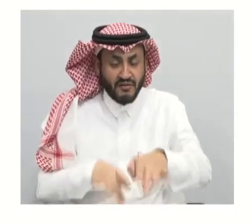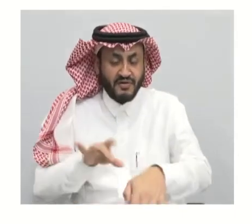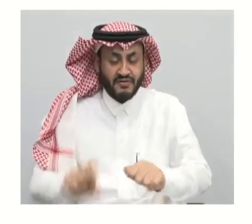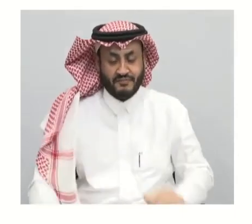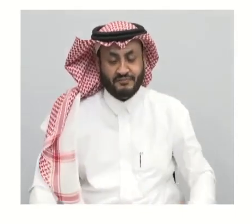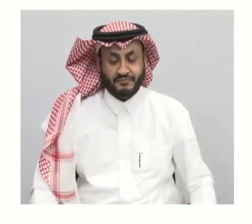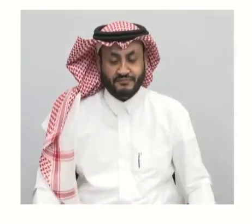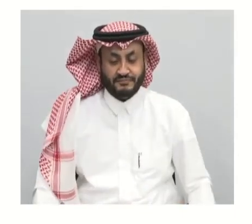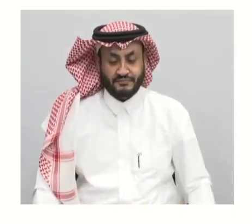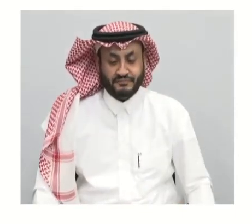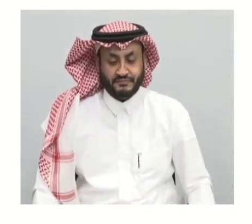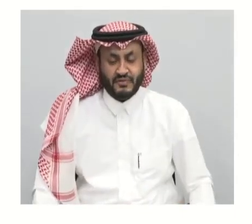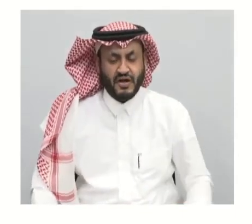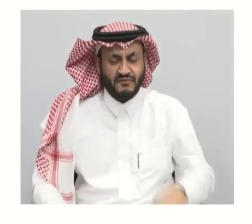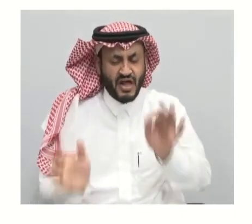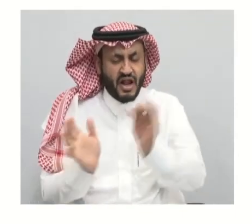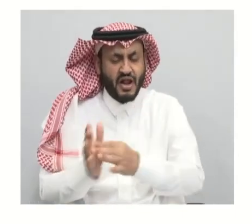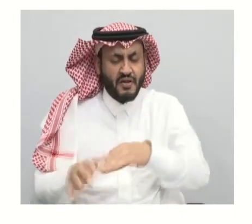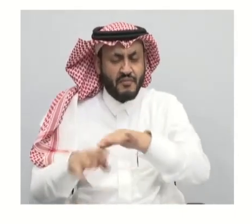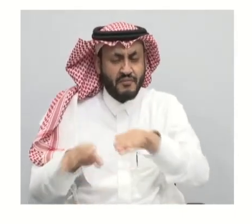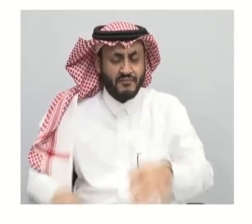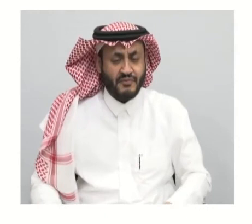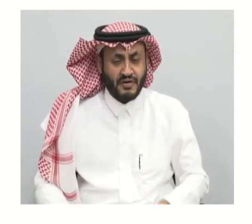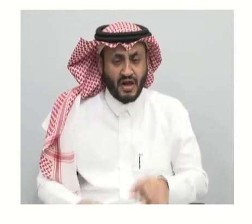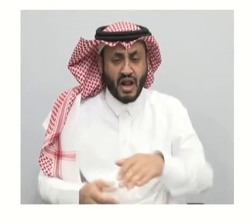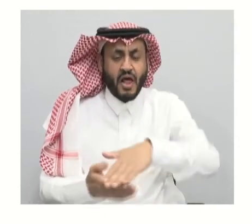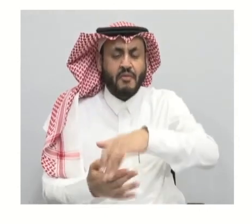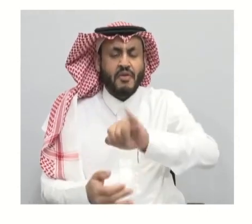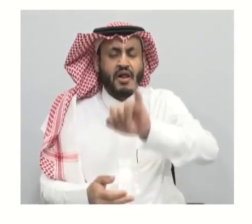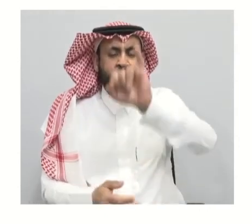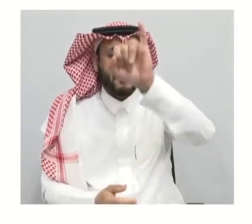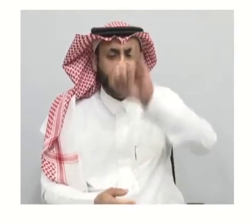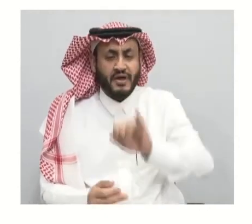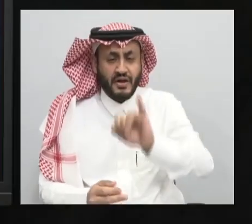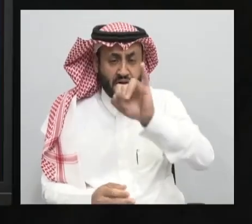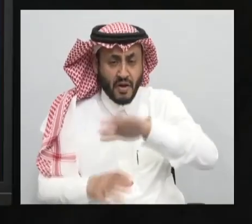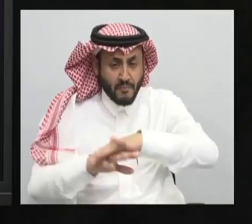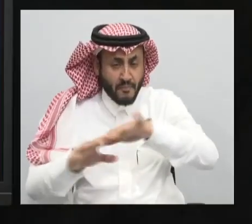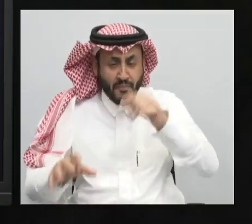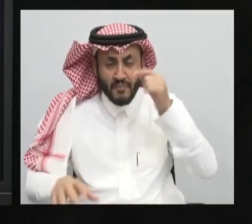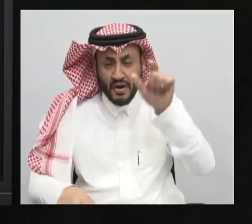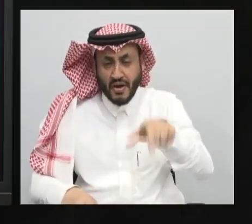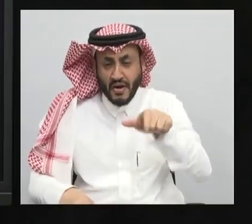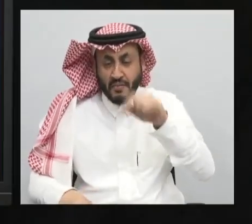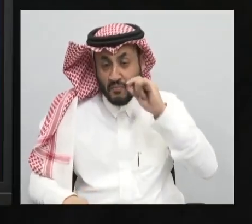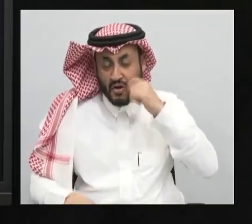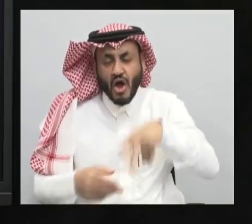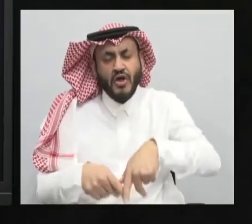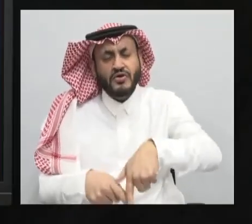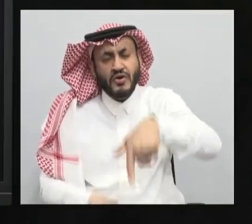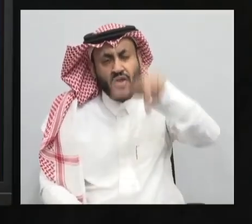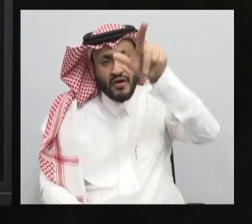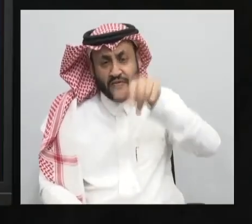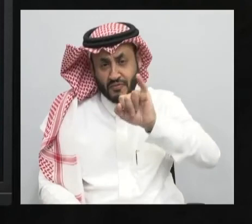set the record in 2009? He set the record to be the tallest man. He is a giant. He's